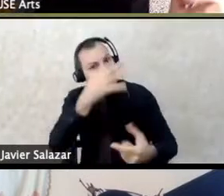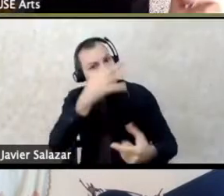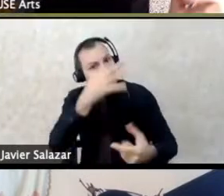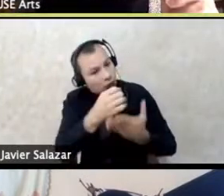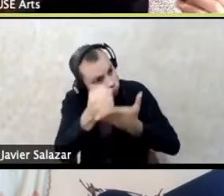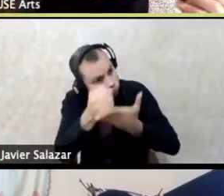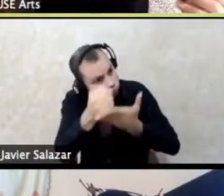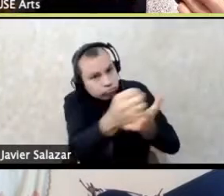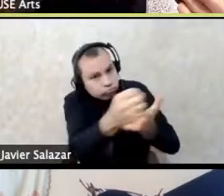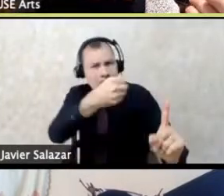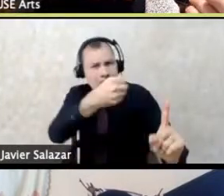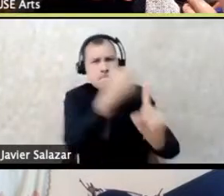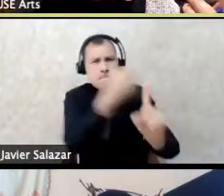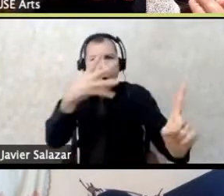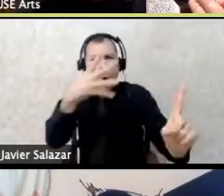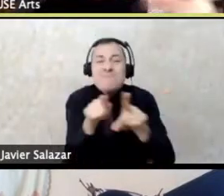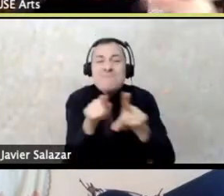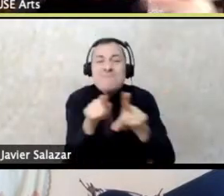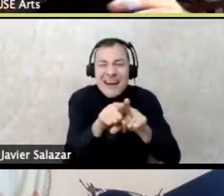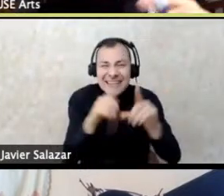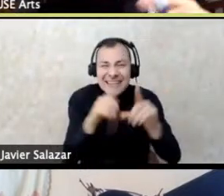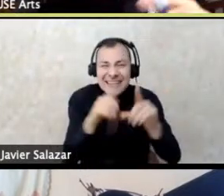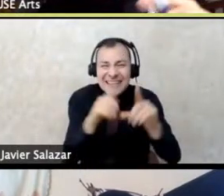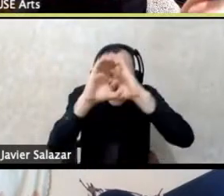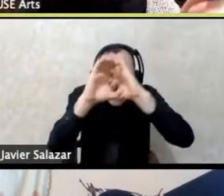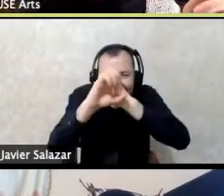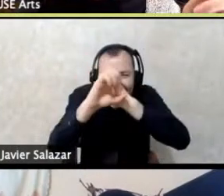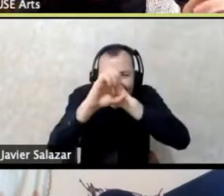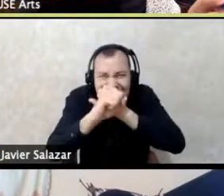evident that we all have had to adjust